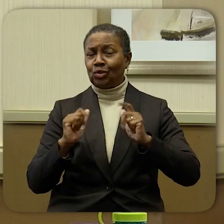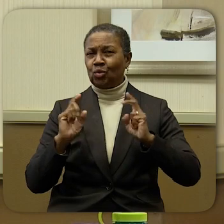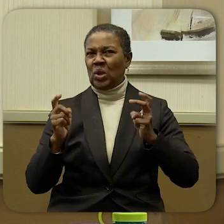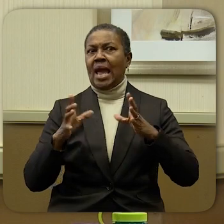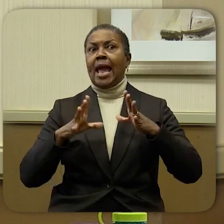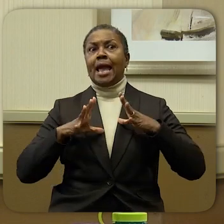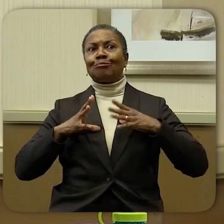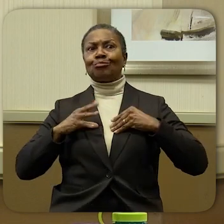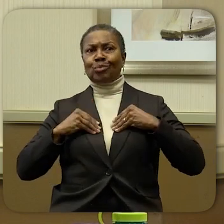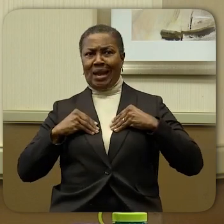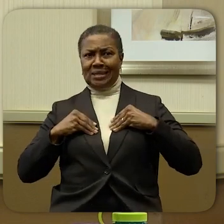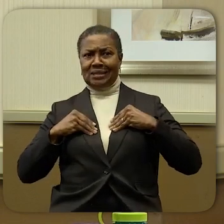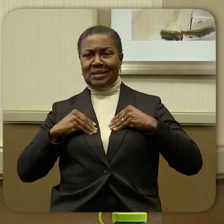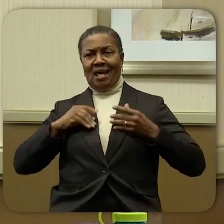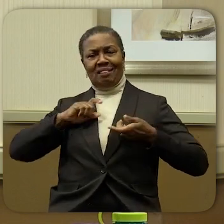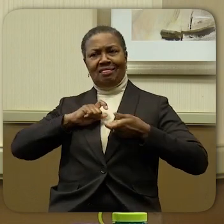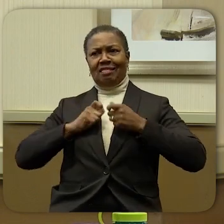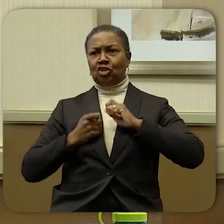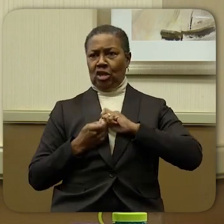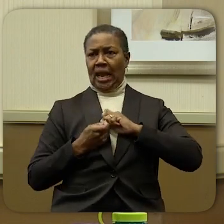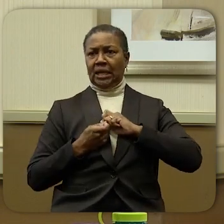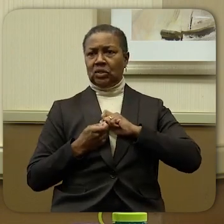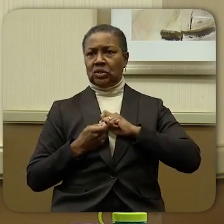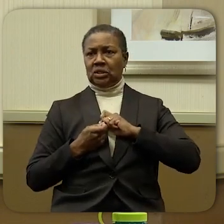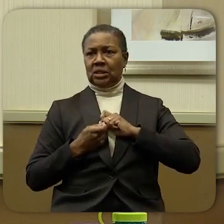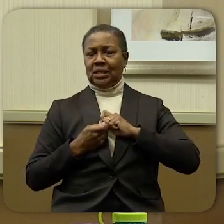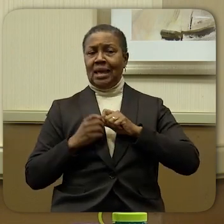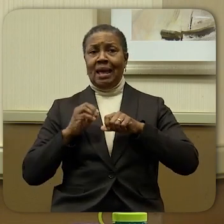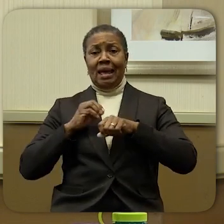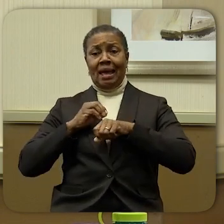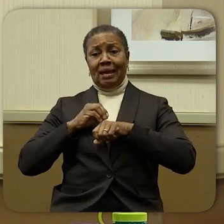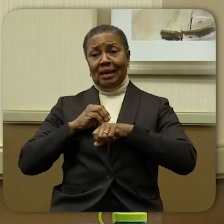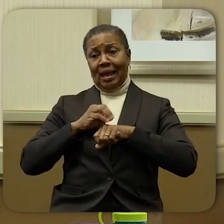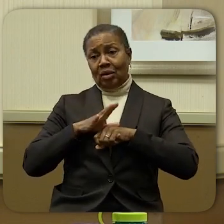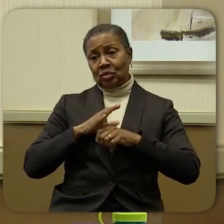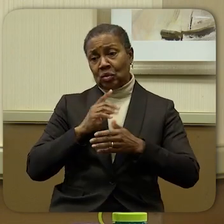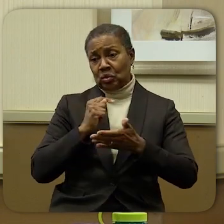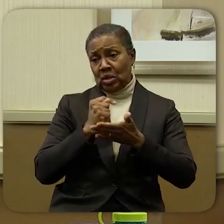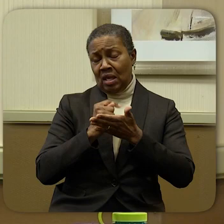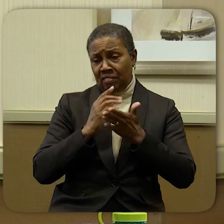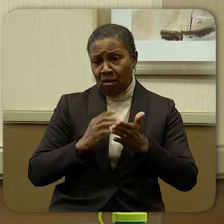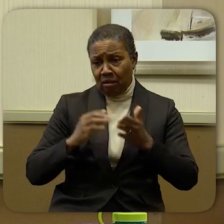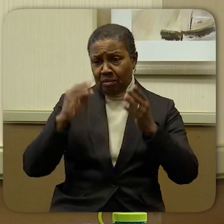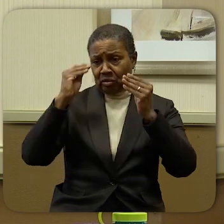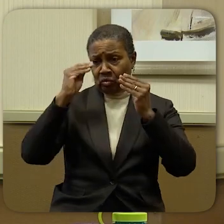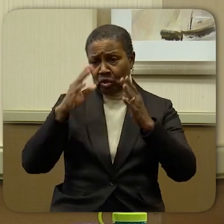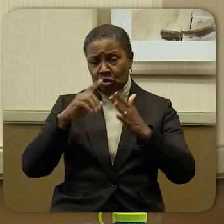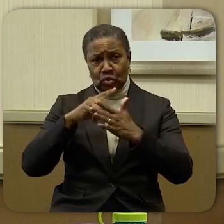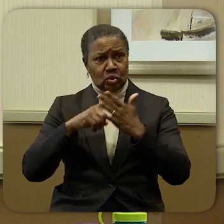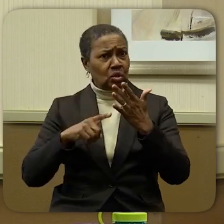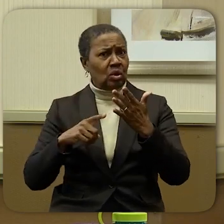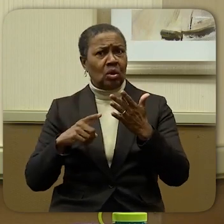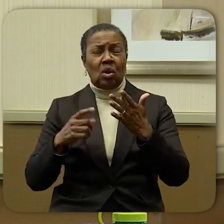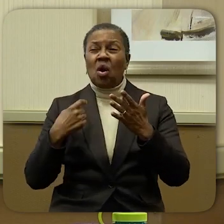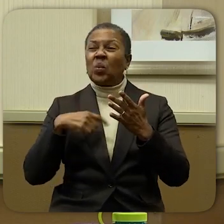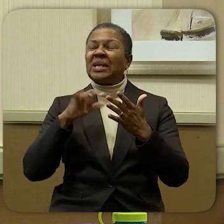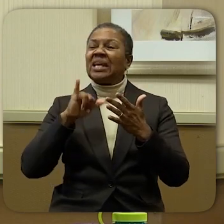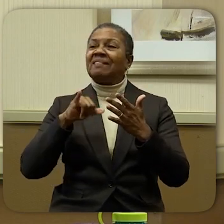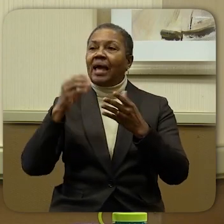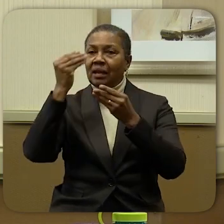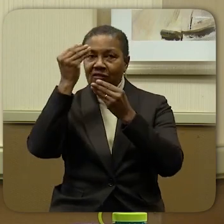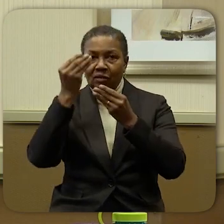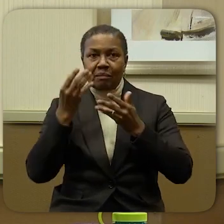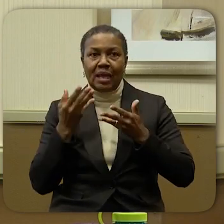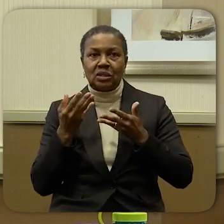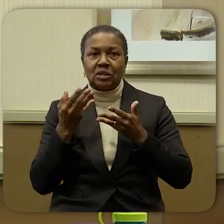embrace this change, and as counselors or therapists or teachers or whatever, we need that